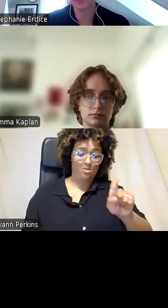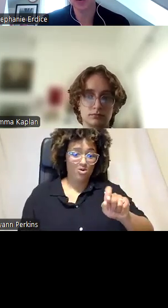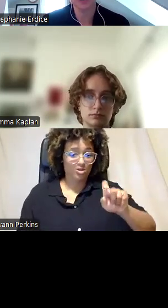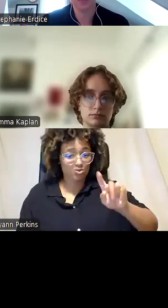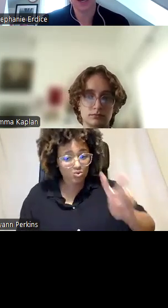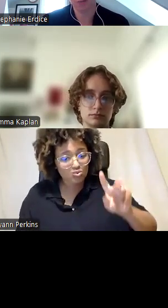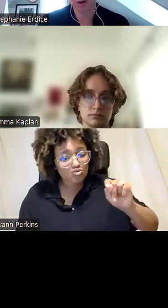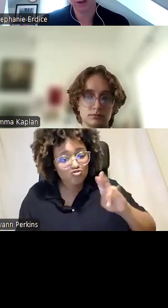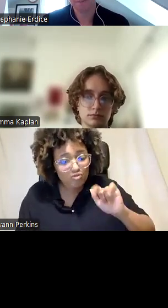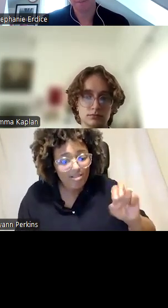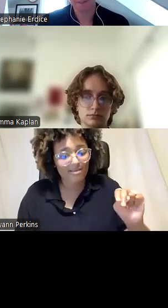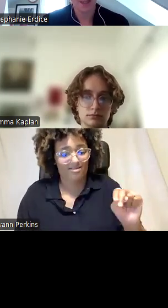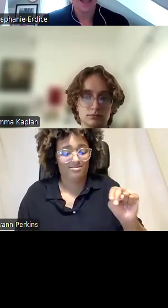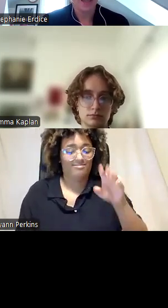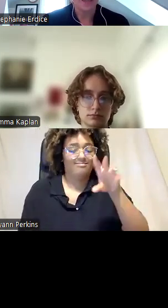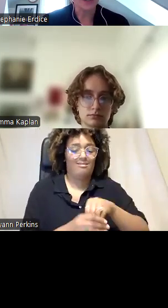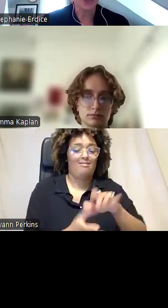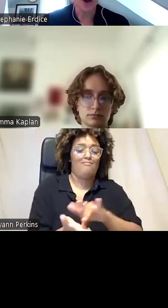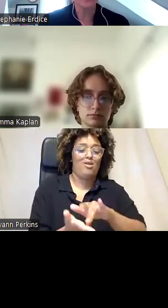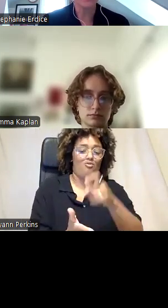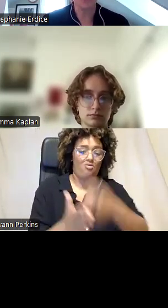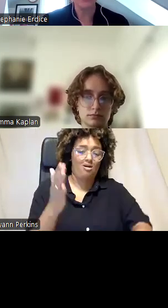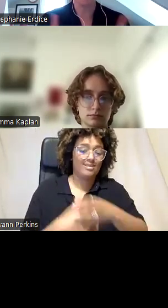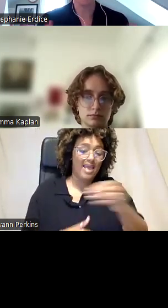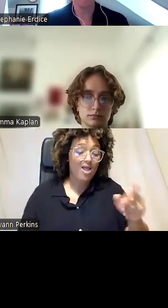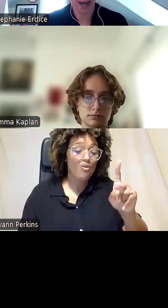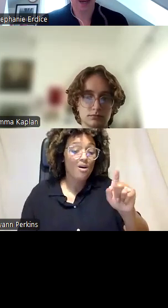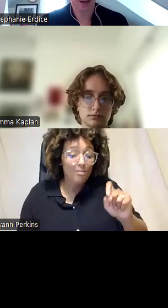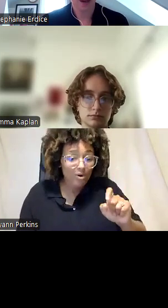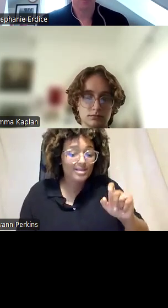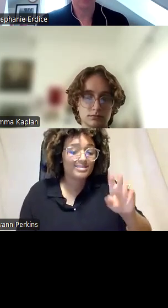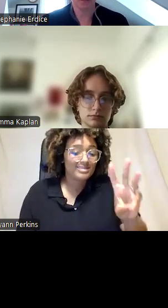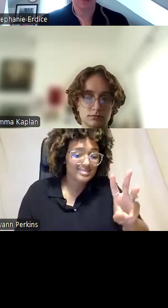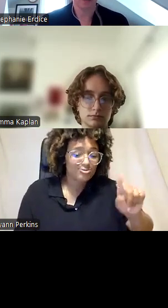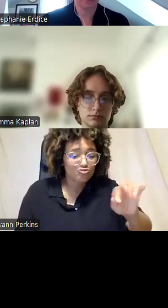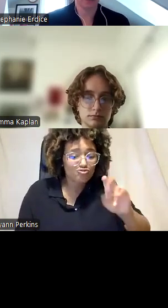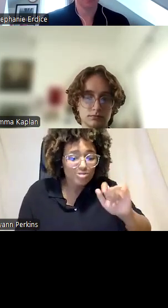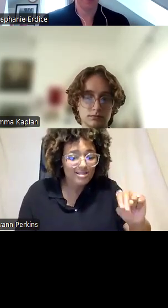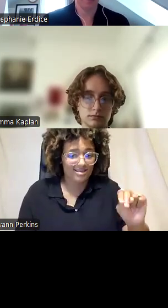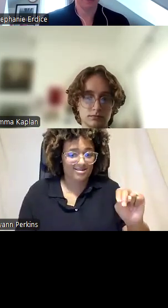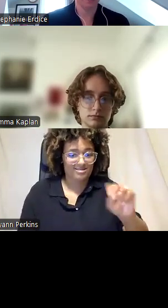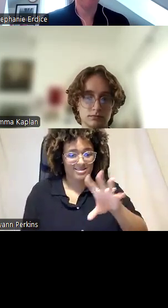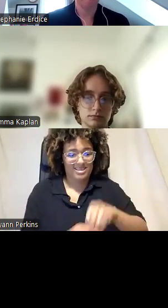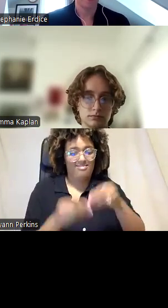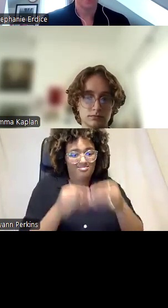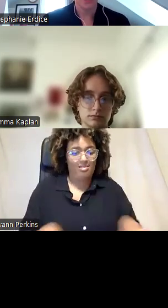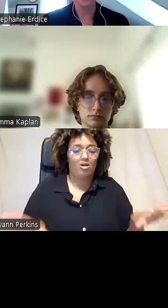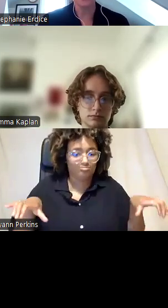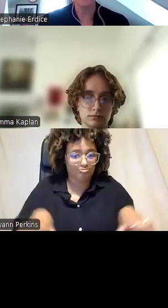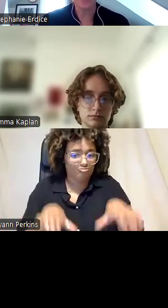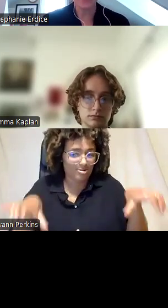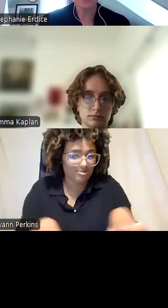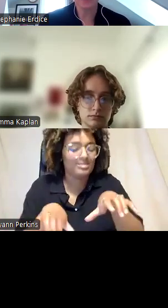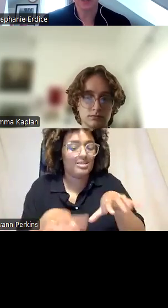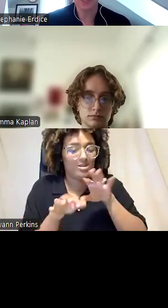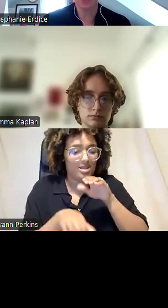in lost productivity at work. That is the cost that we all pay when someone commits sexual violence. And